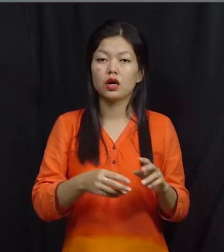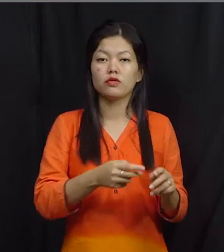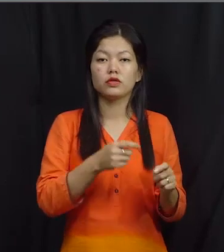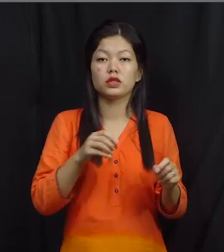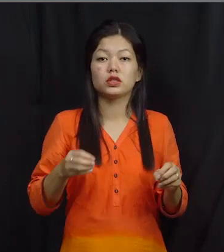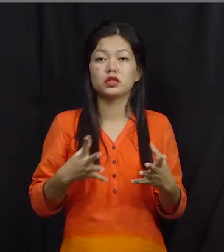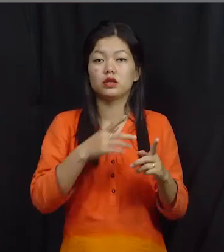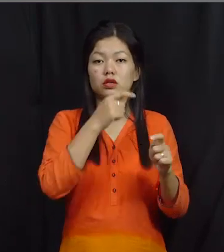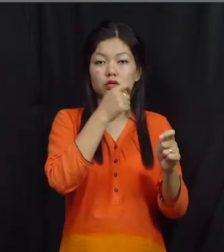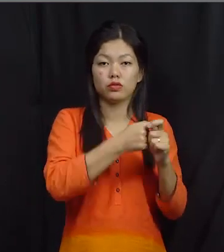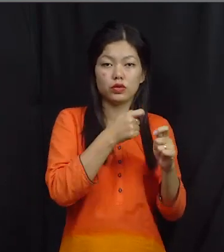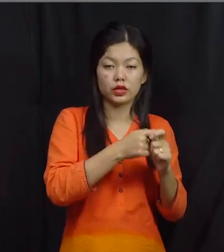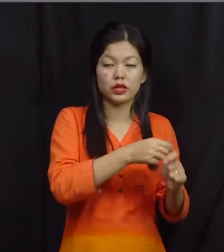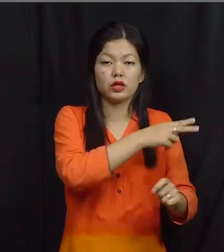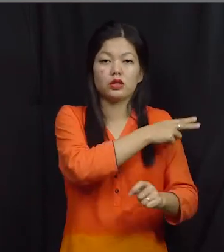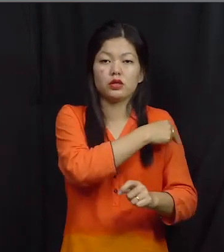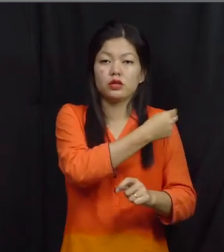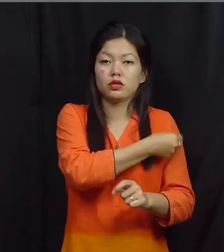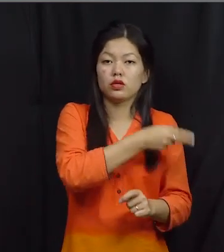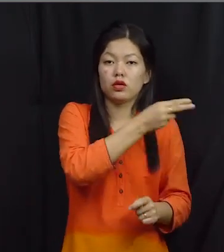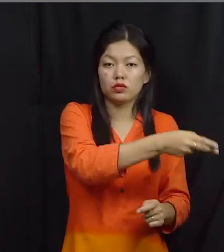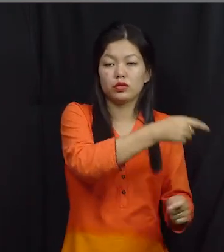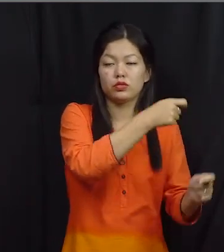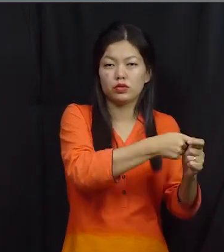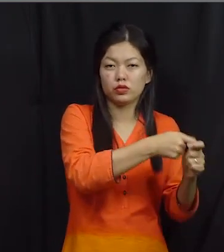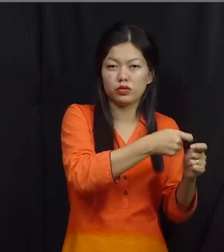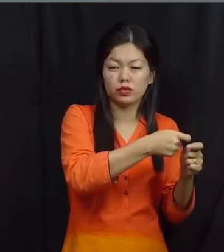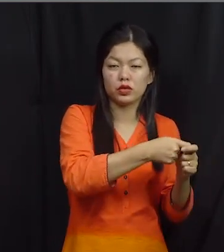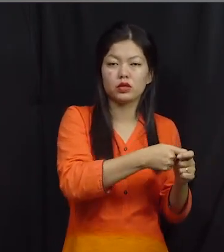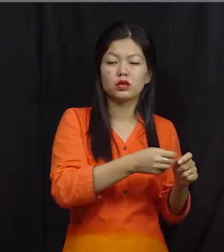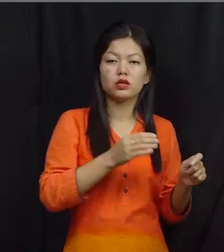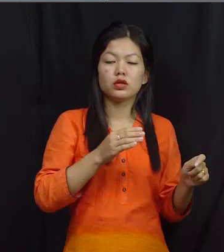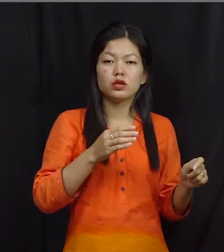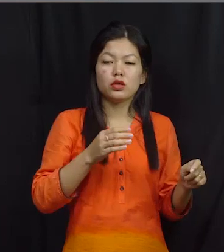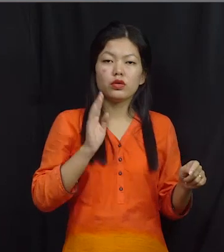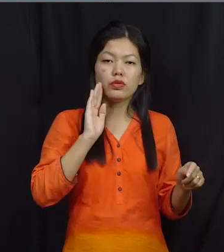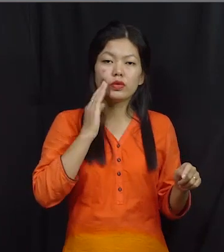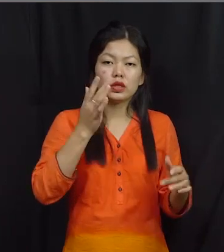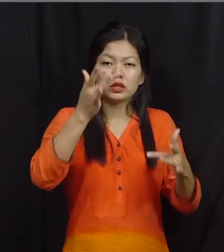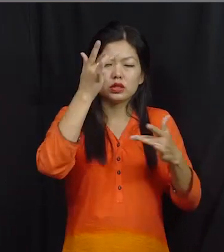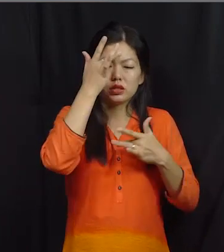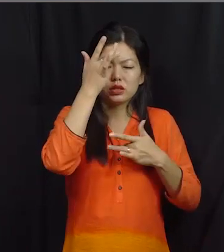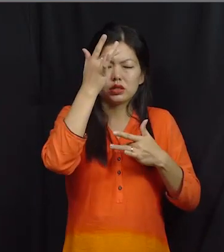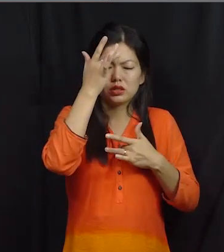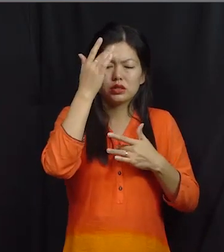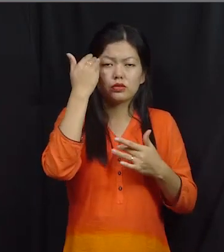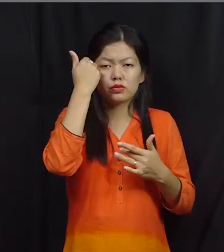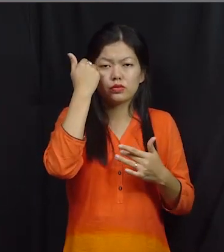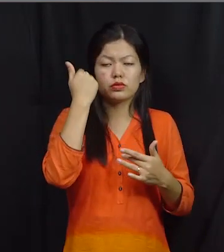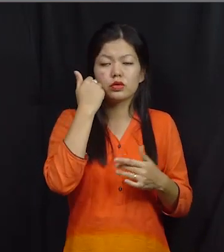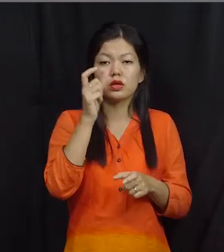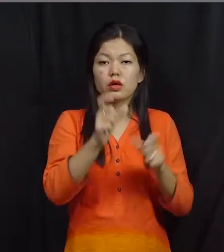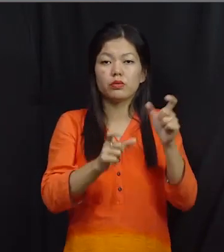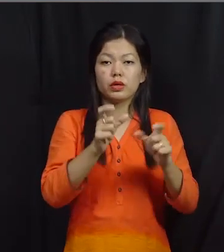sick people, and then you're contributing something to the society, isn't it? And at the same time, you are a skilled person,